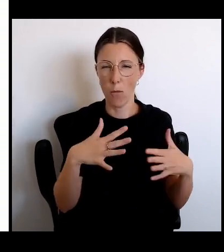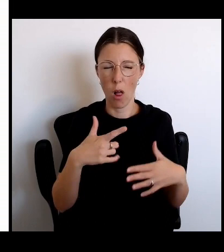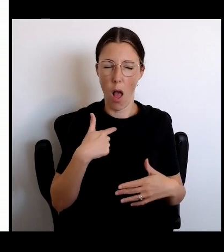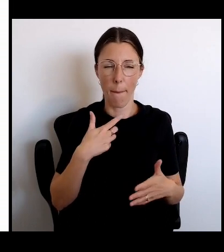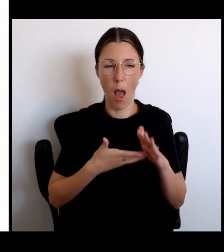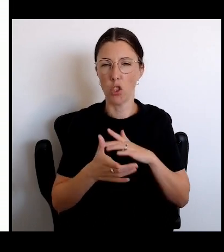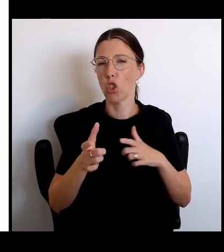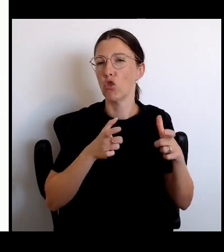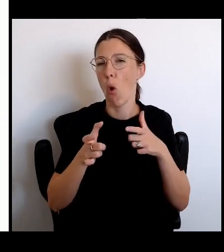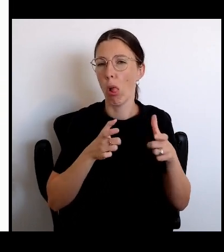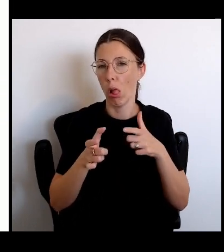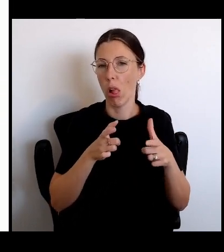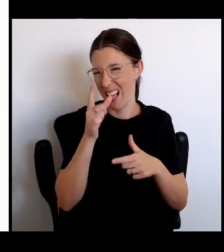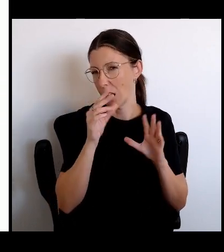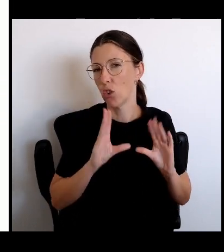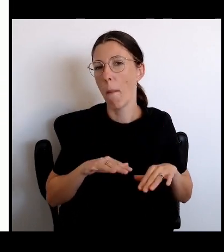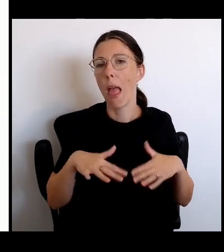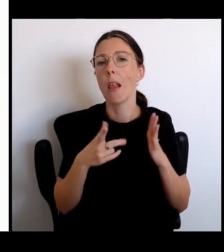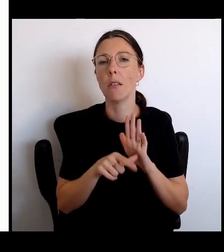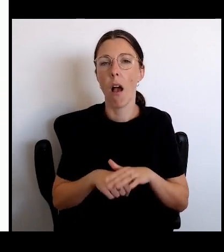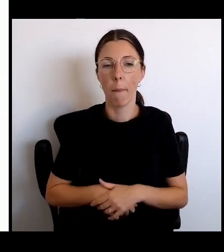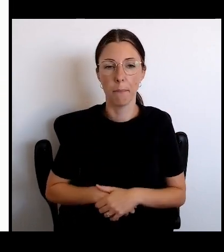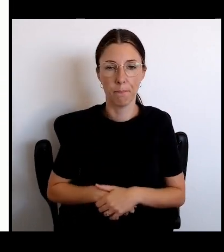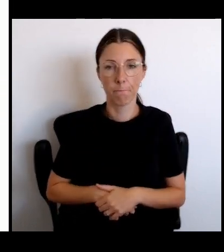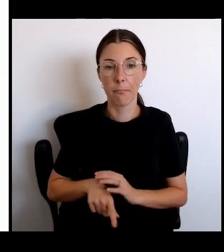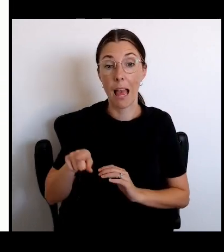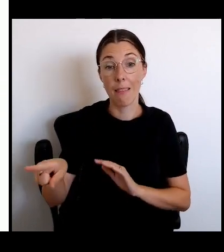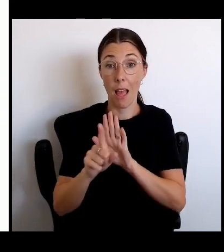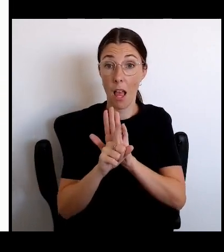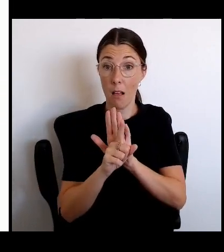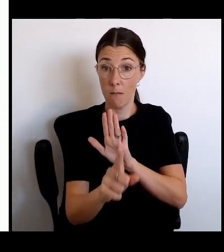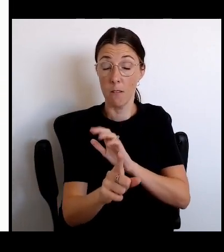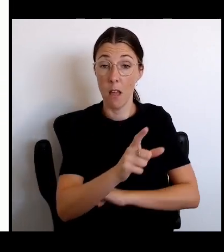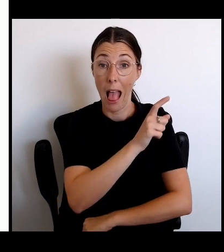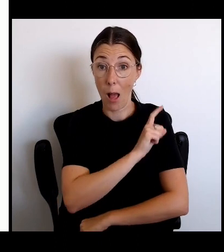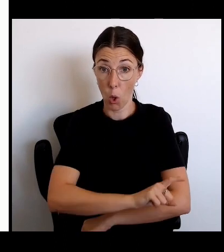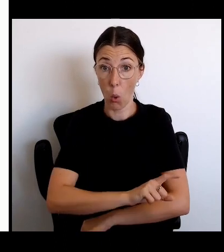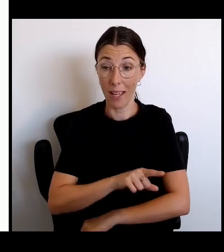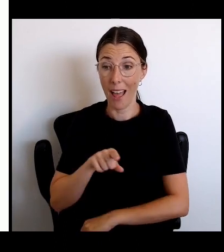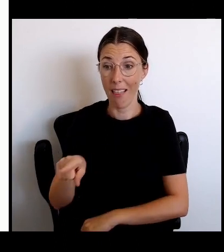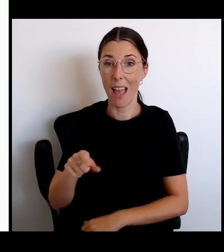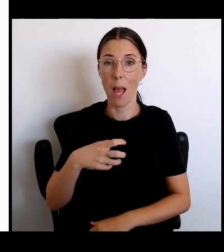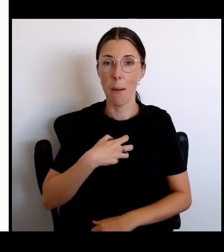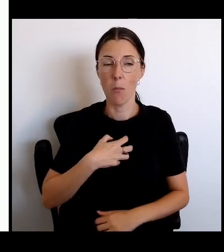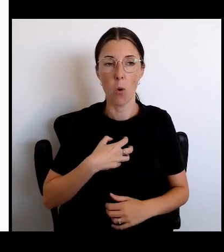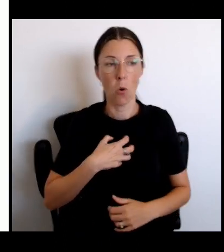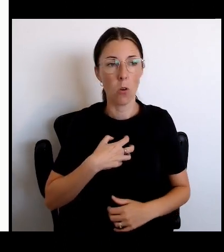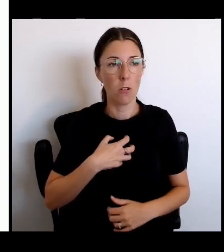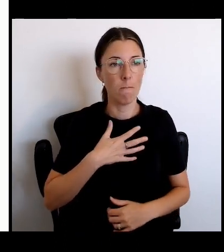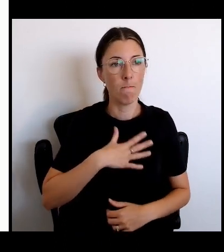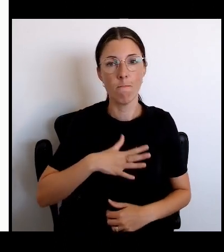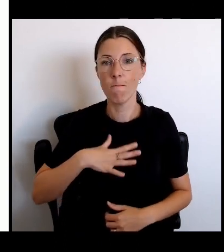They're outgoing and they do have a higher appetite for risk-taking compared to the non-vaping